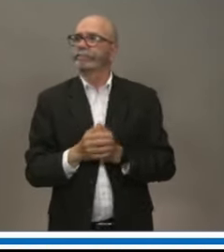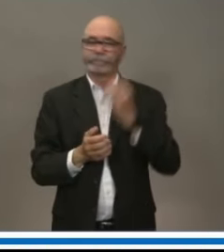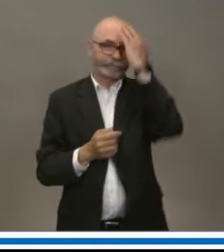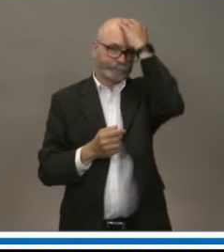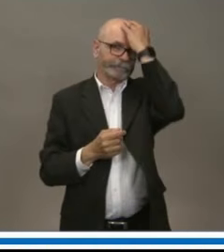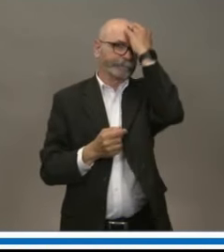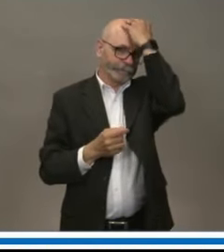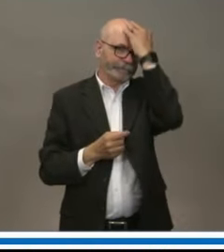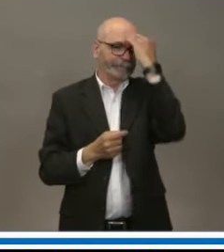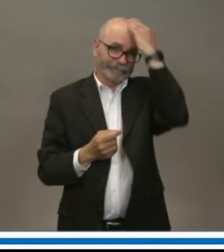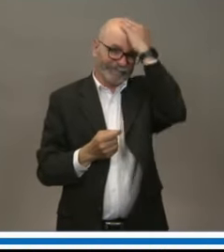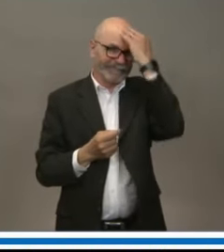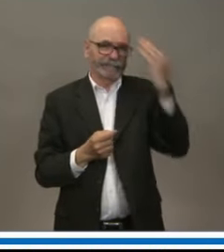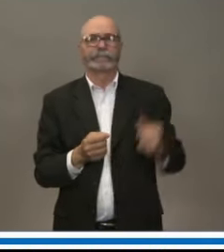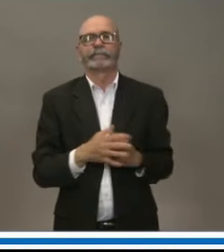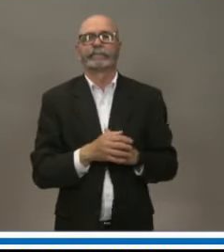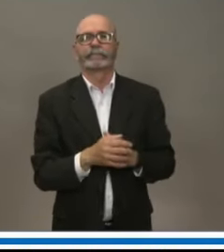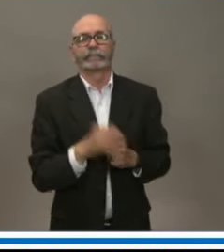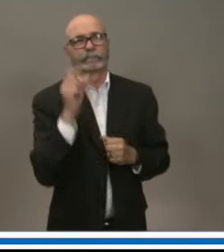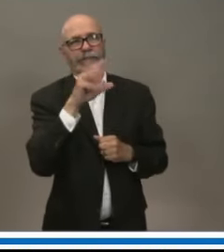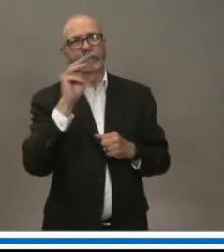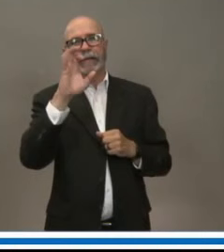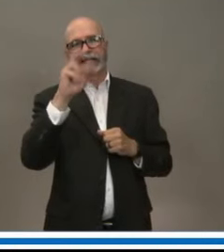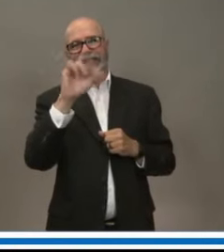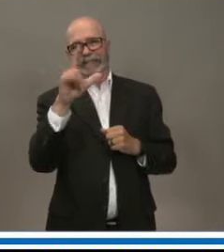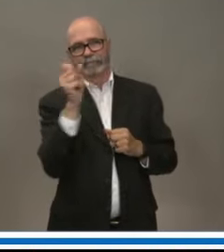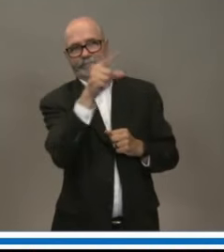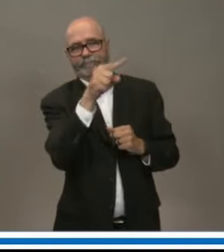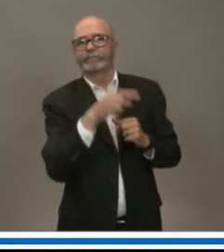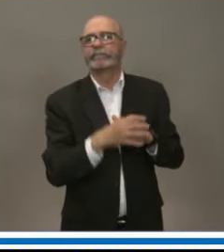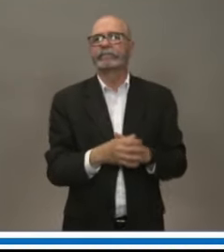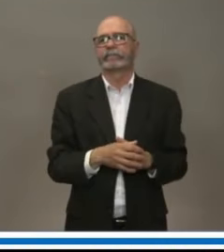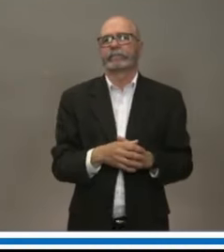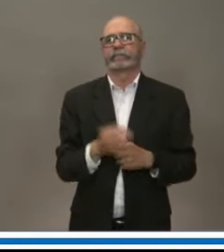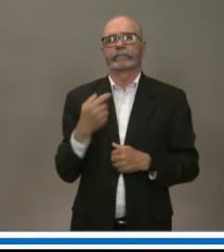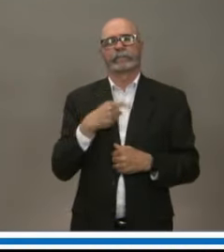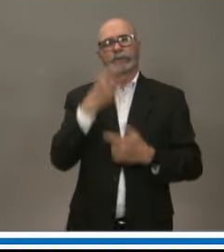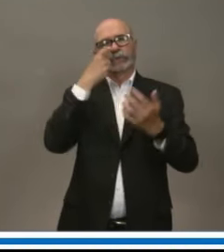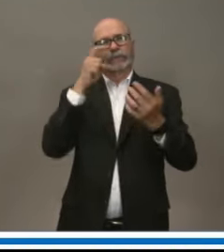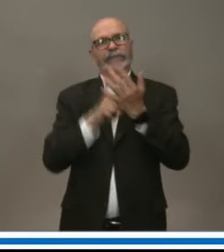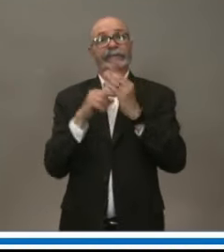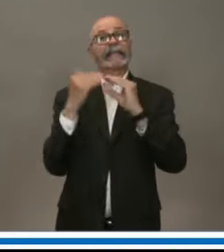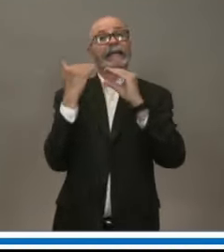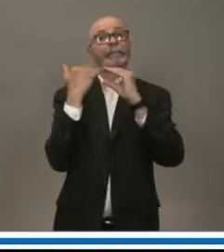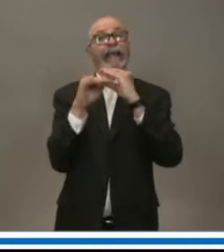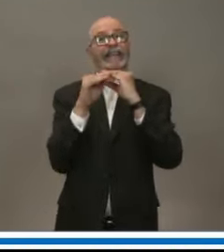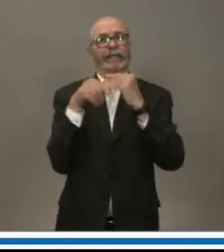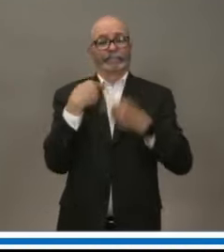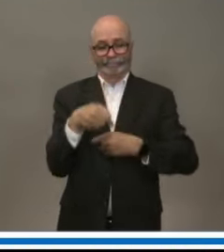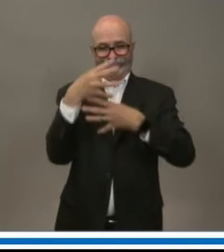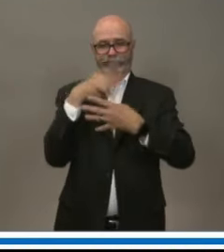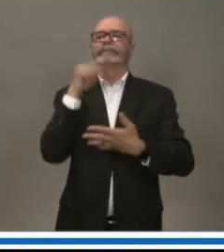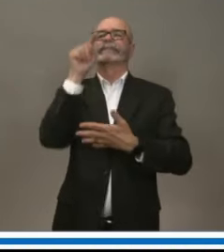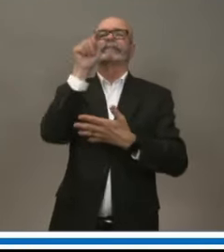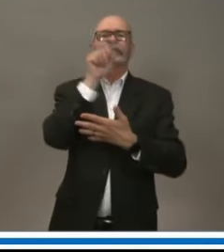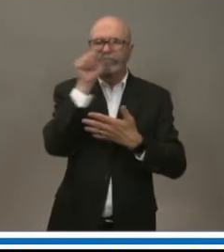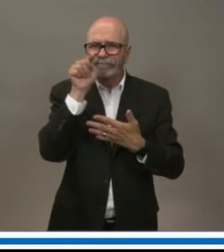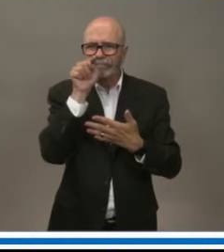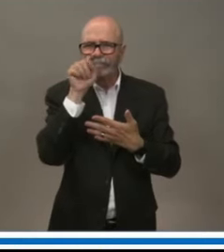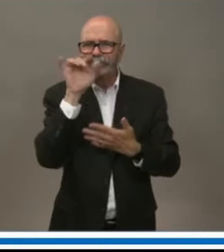Premier McNeil, I'm wondering, there's an email petition going around today to MLAs across Nova Scotia, and it talks